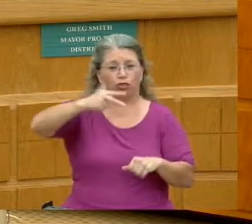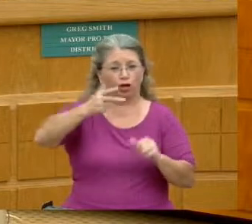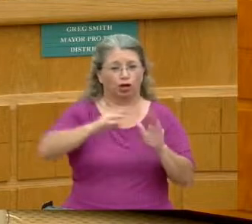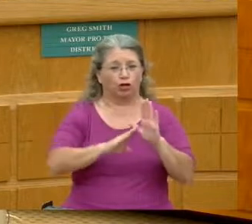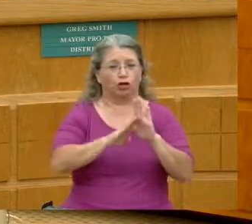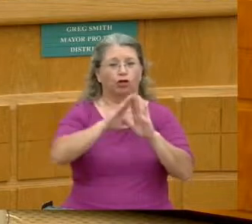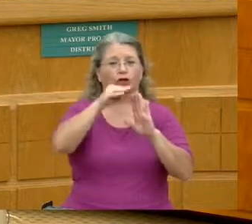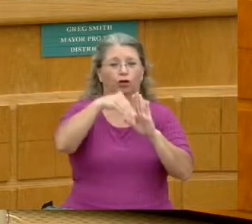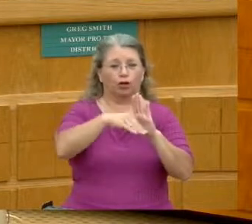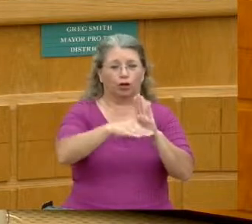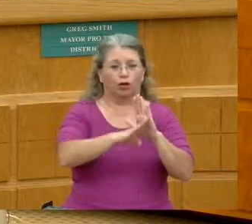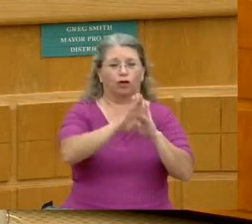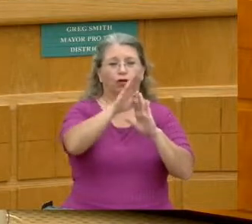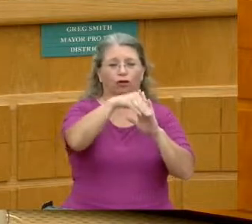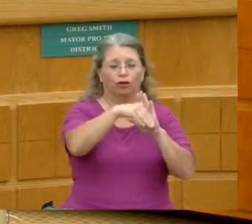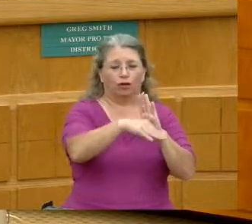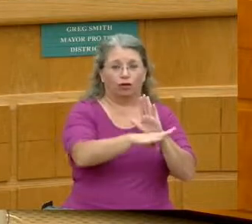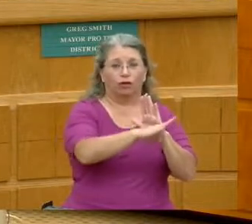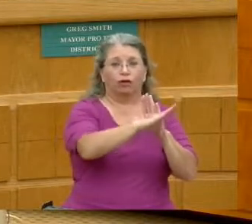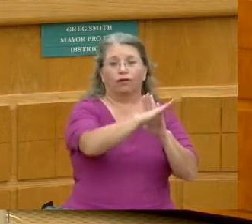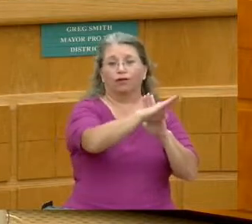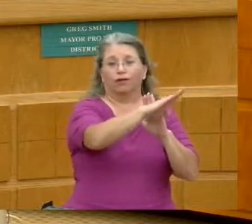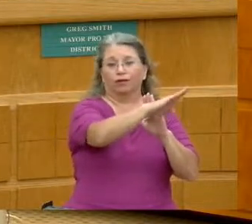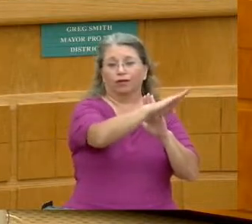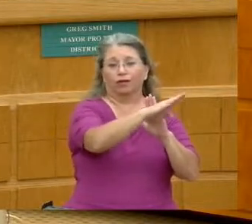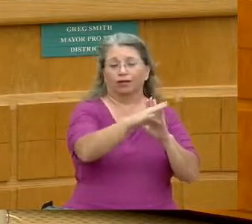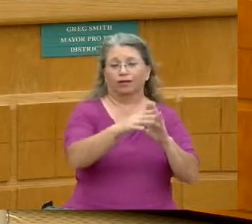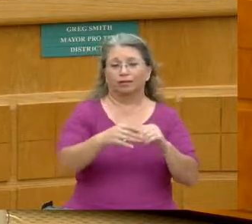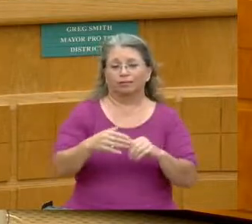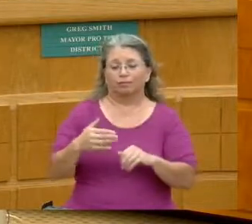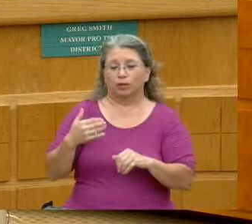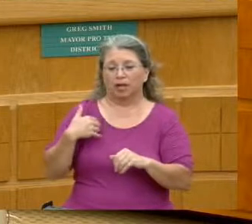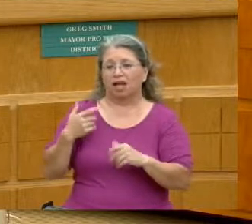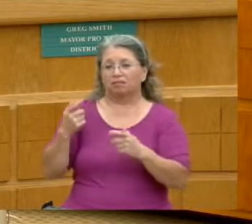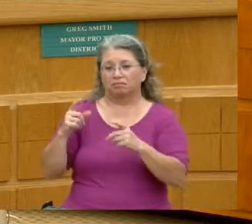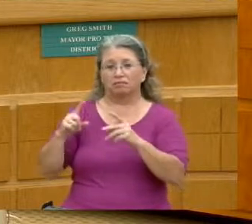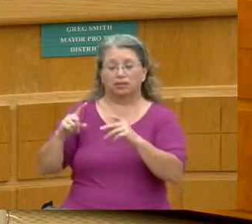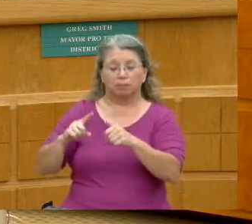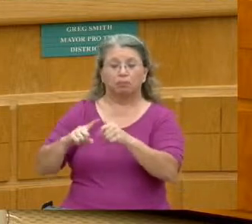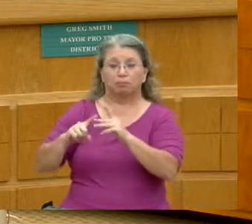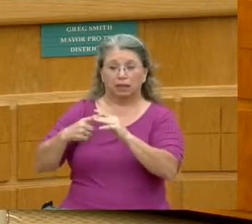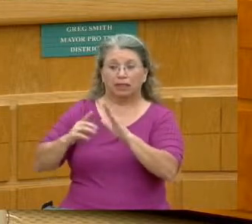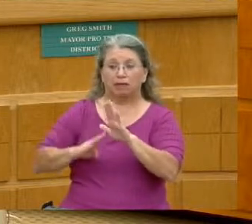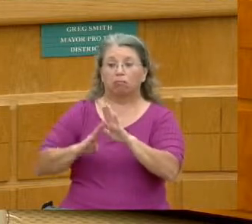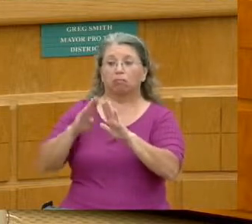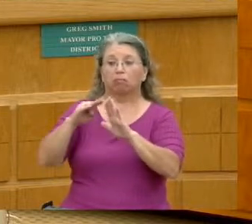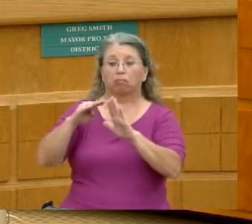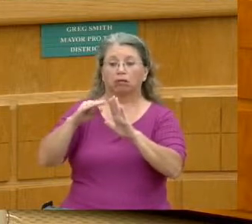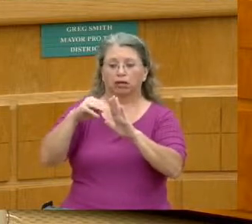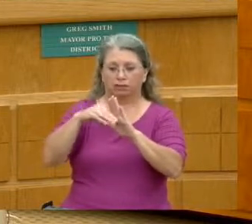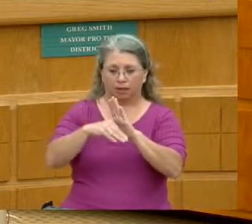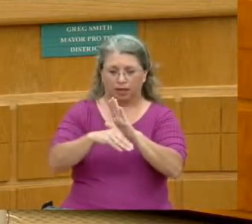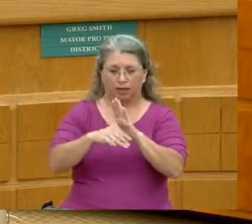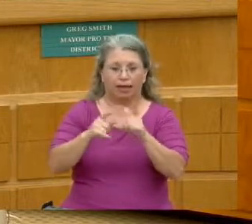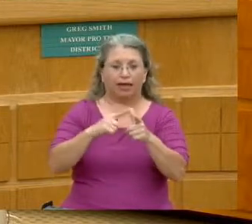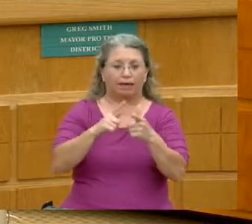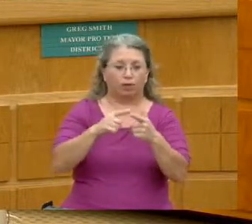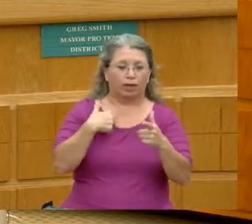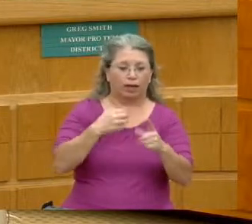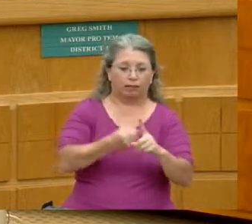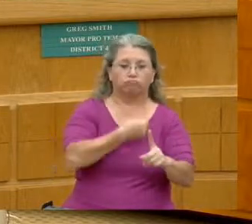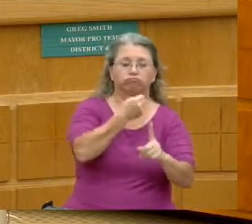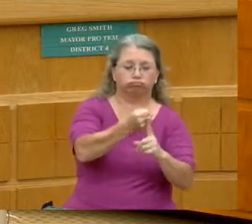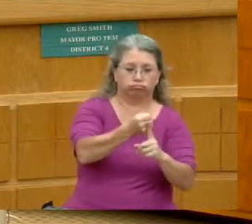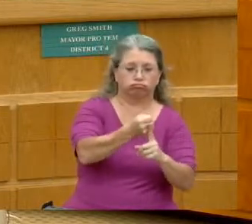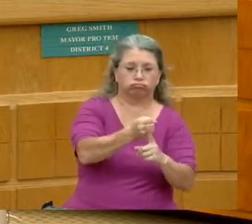waves, but we had the initial wave where we flattened that curve. Then we had the outbreaks. That went up and we flattened that. And now we're going up again. So that's the third time